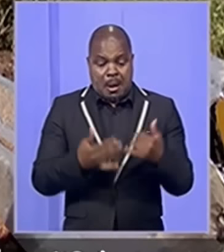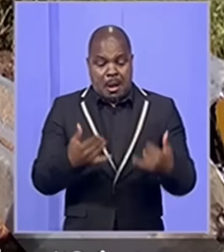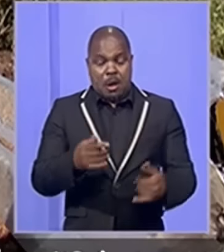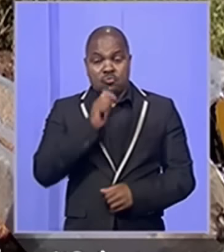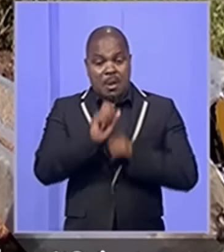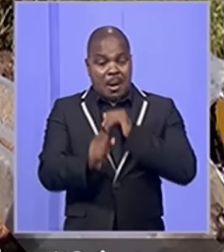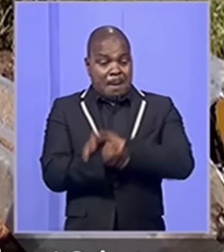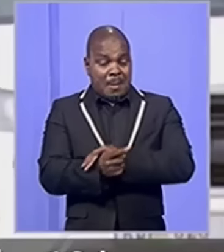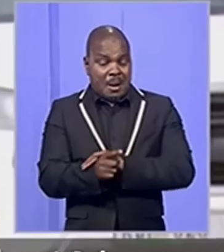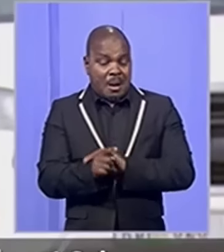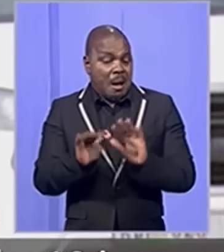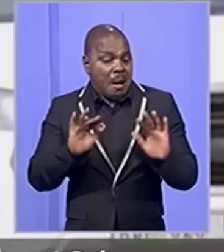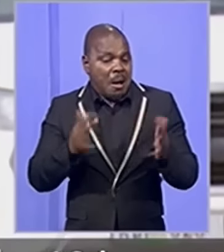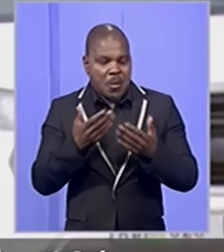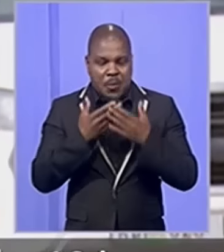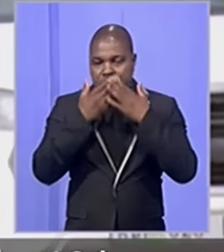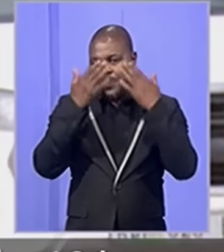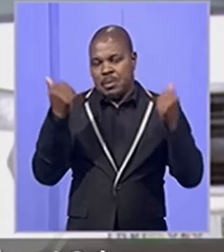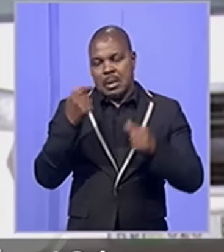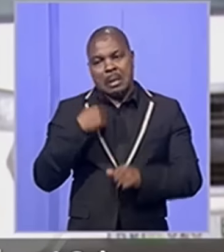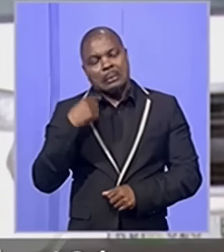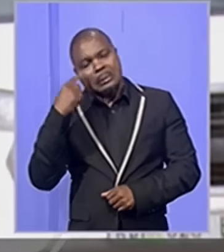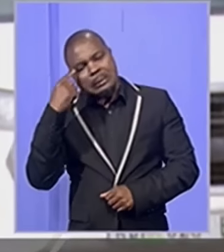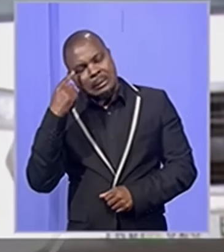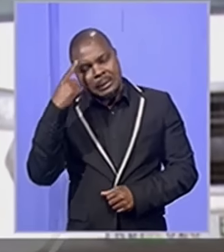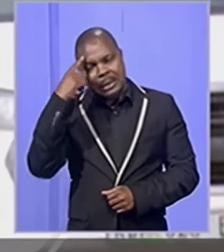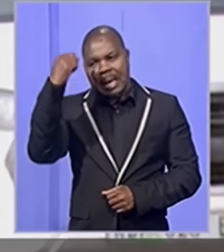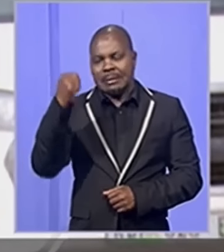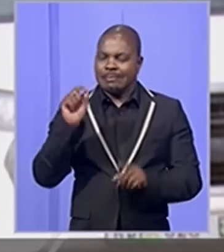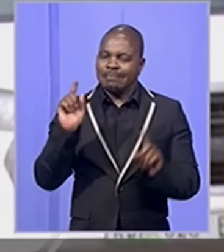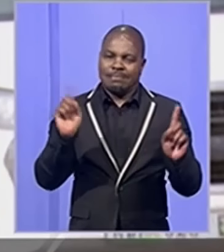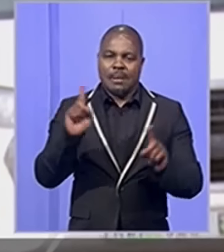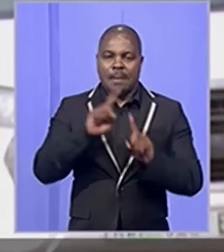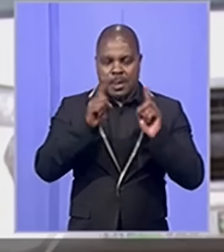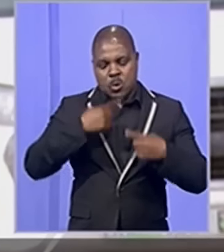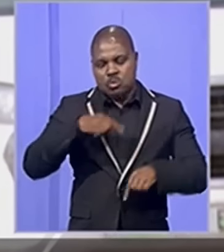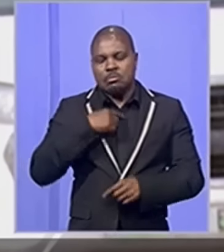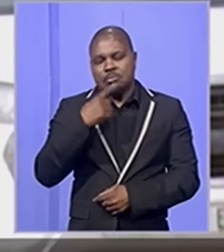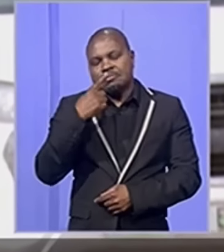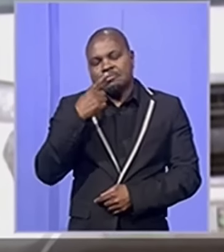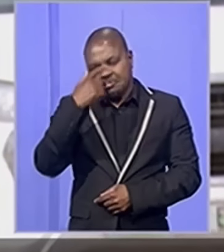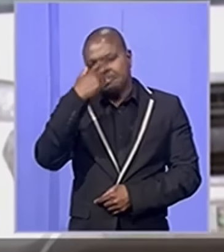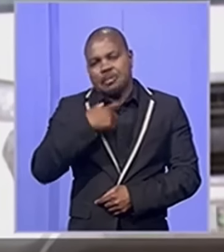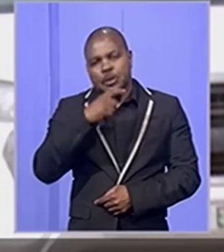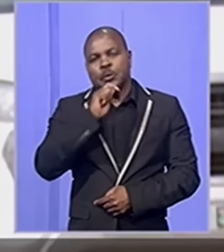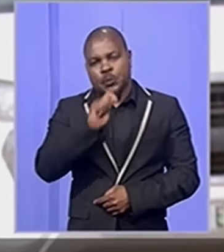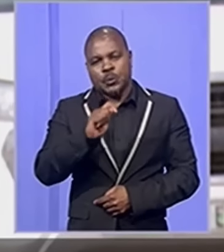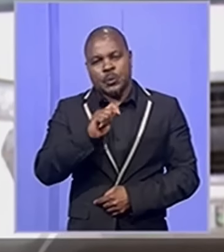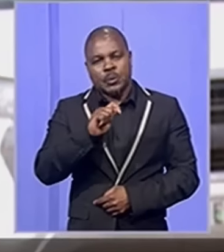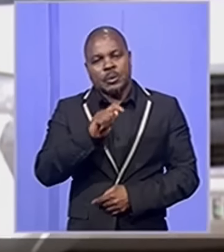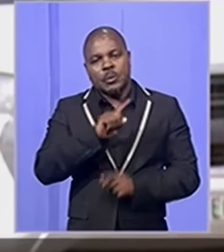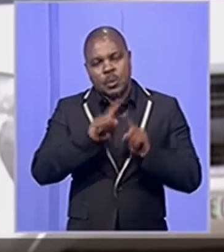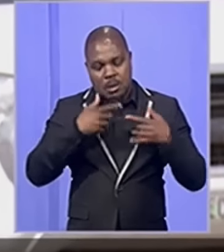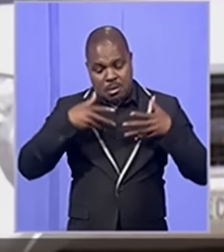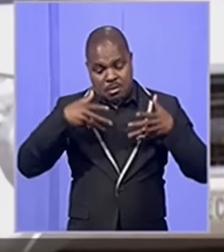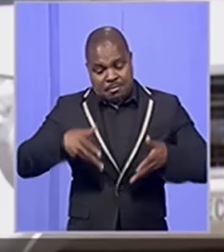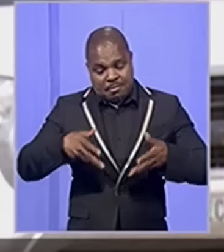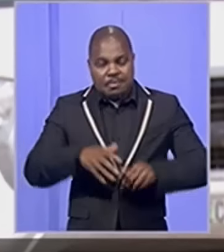the accident and we don't want to speculate, but we are just very saddened that we are standing here